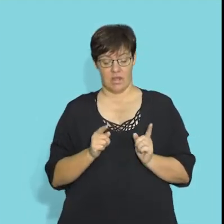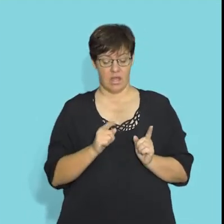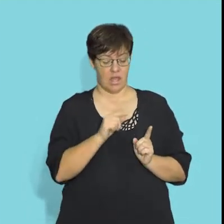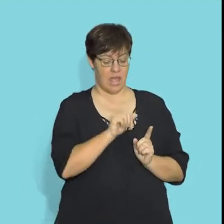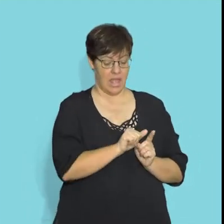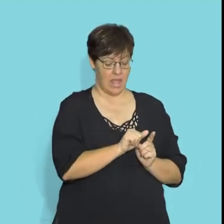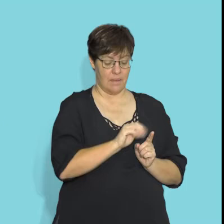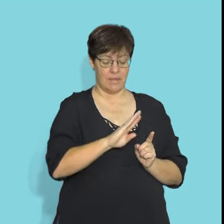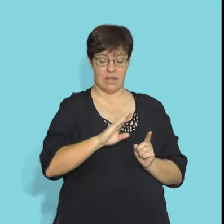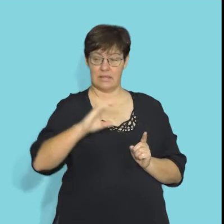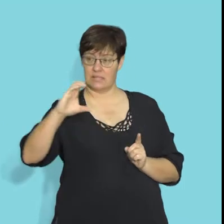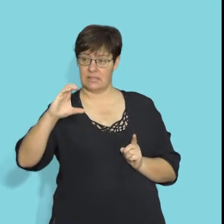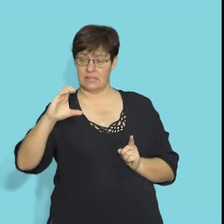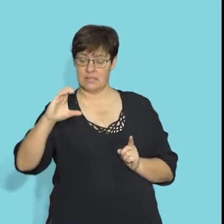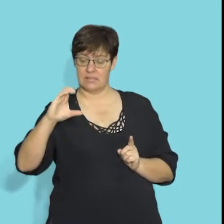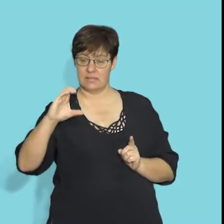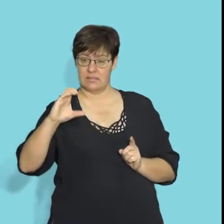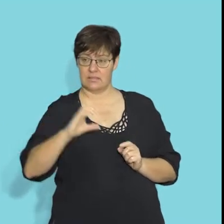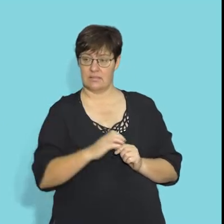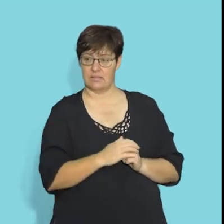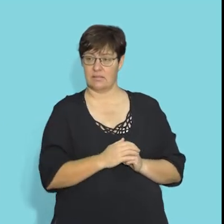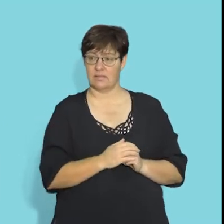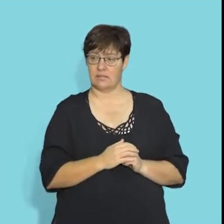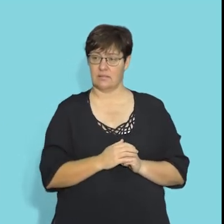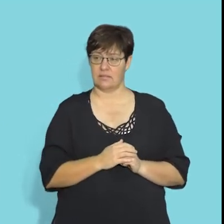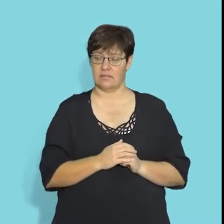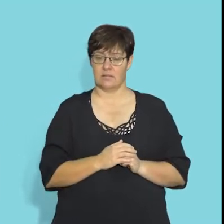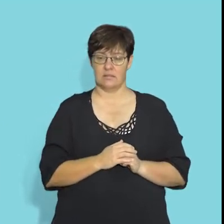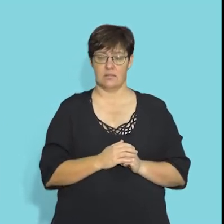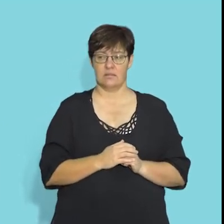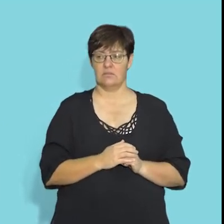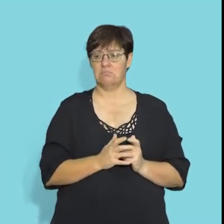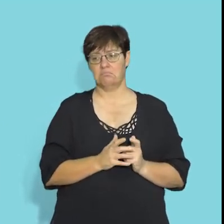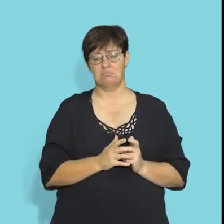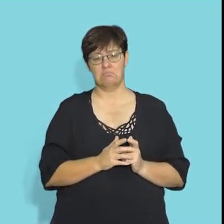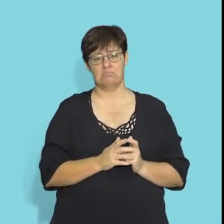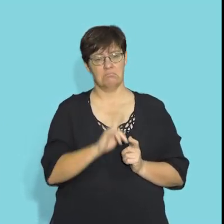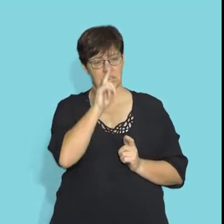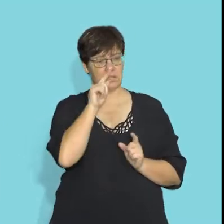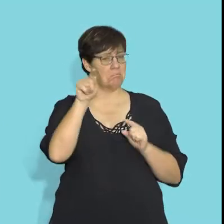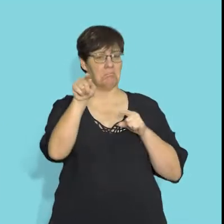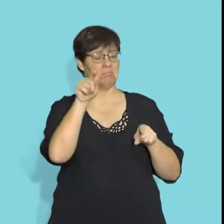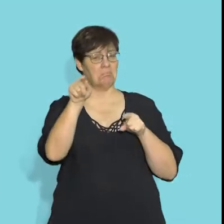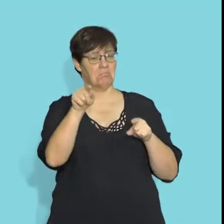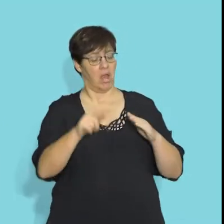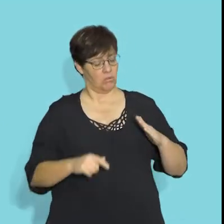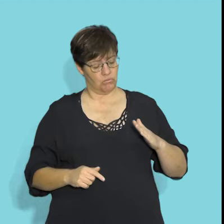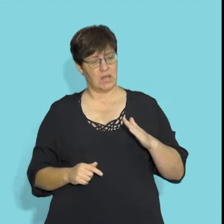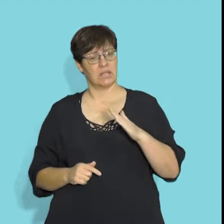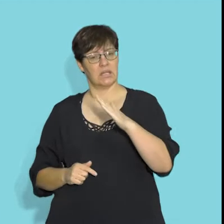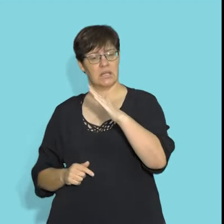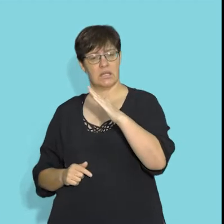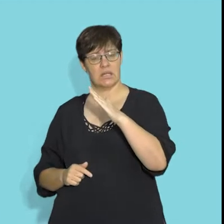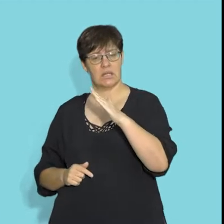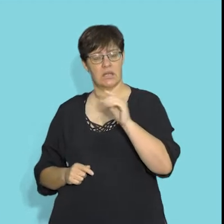here, A and B and C. And does everybody see that the gradient M